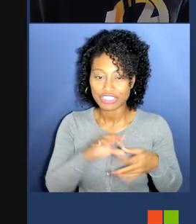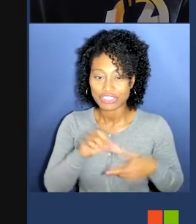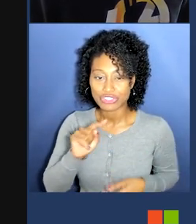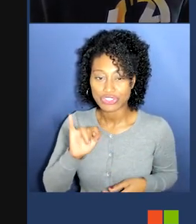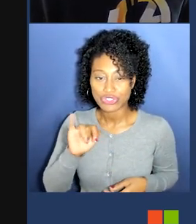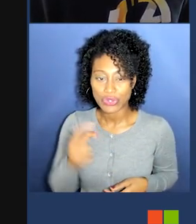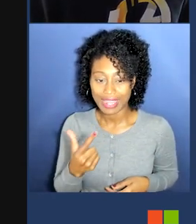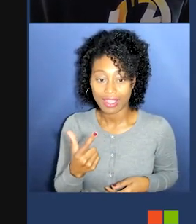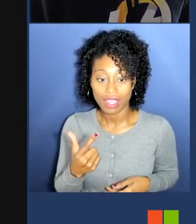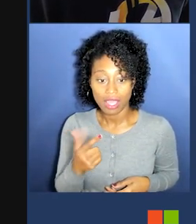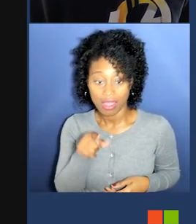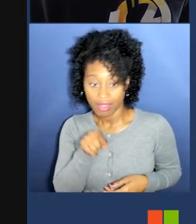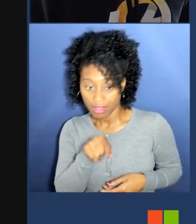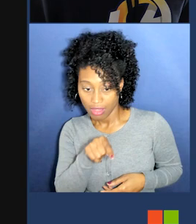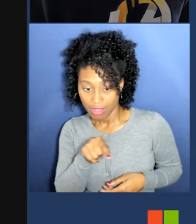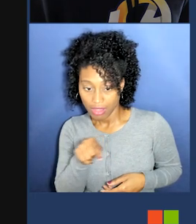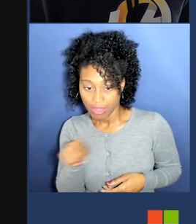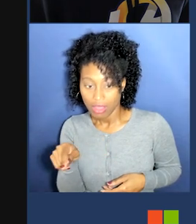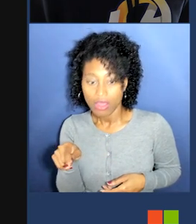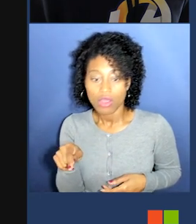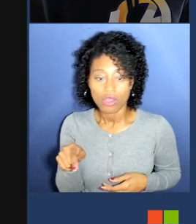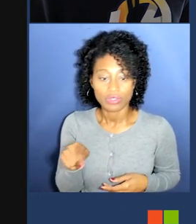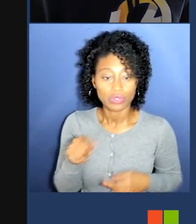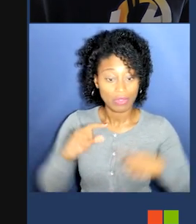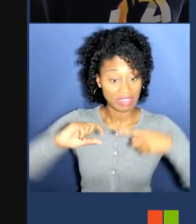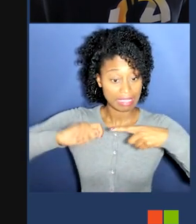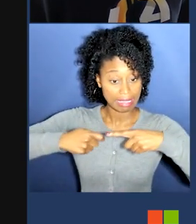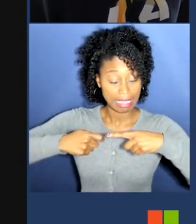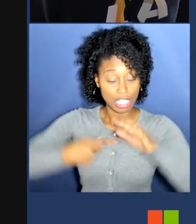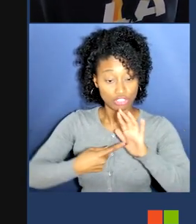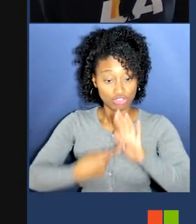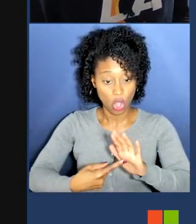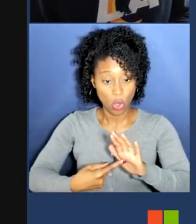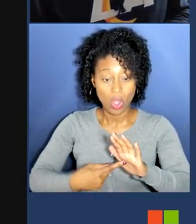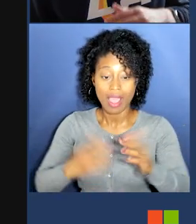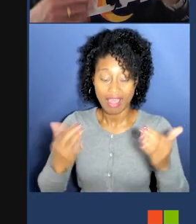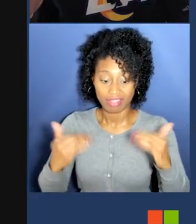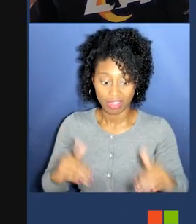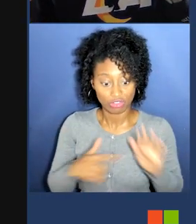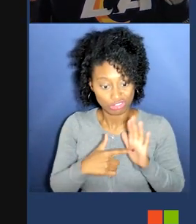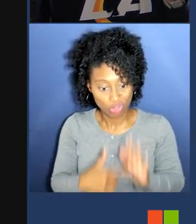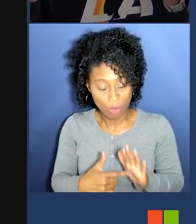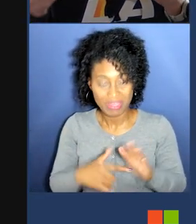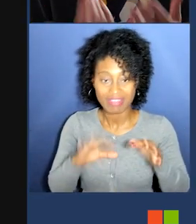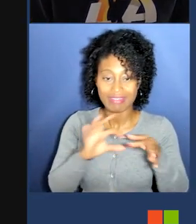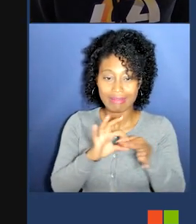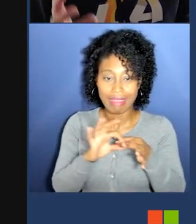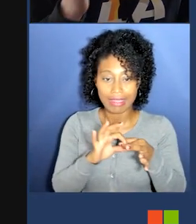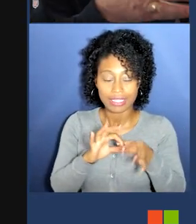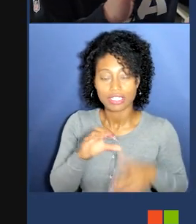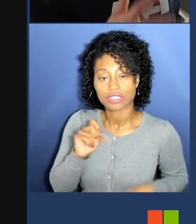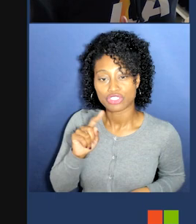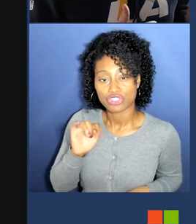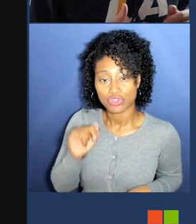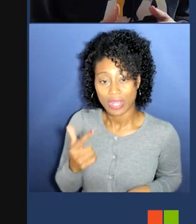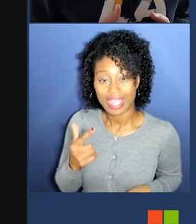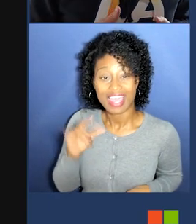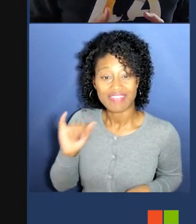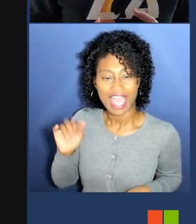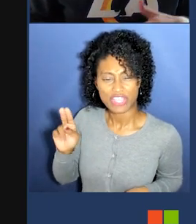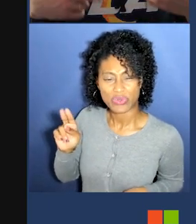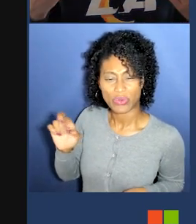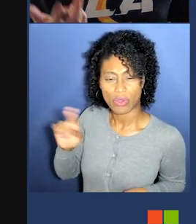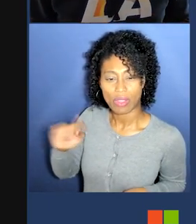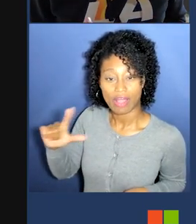to click show keys and it will show you the key and the connection string. Connection string is a URL to this particular